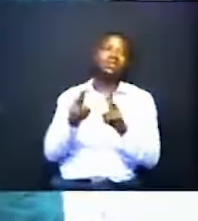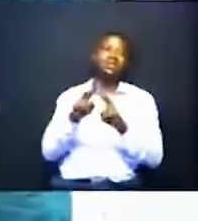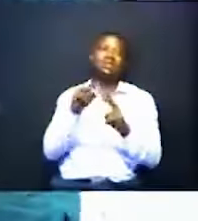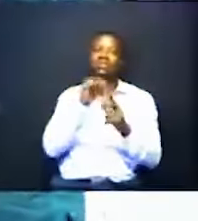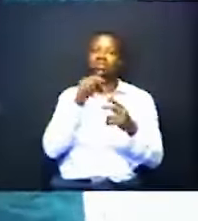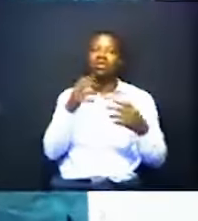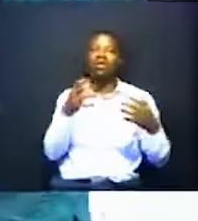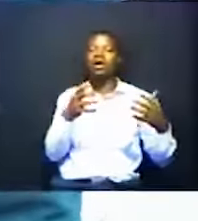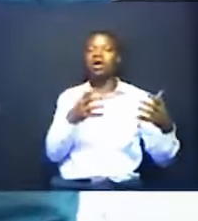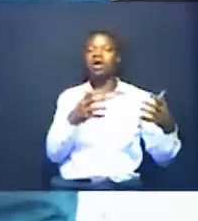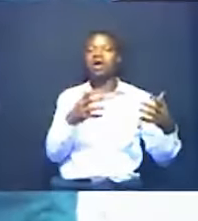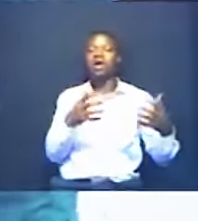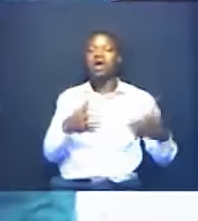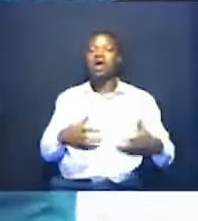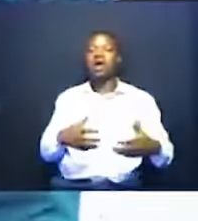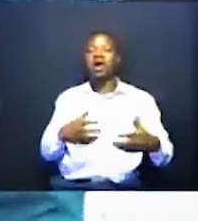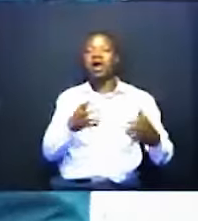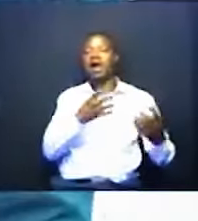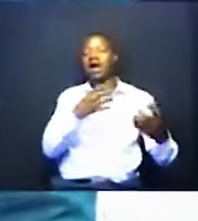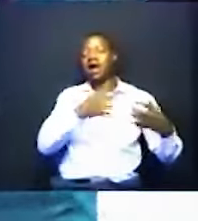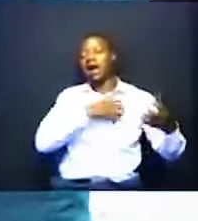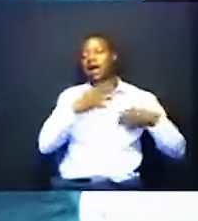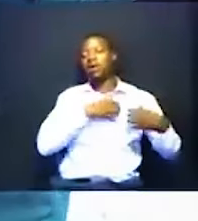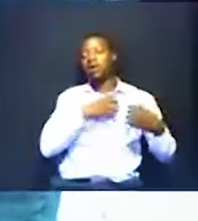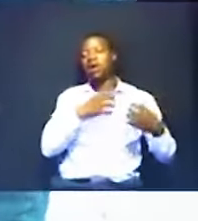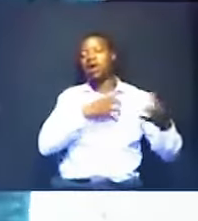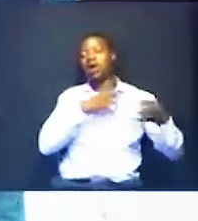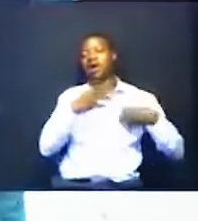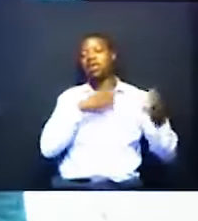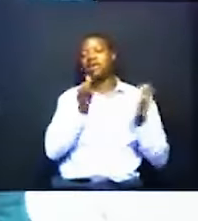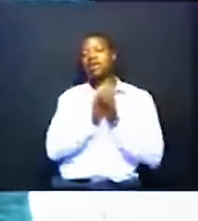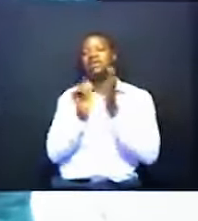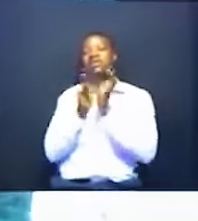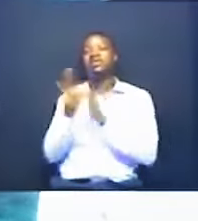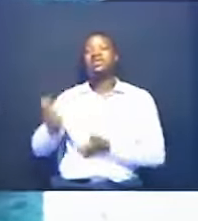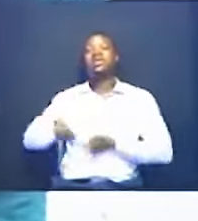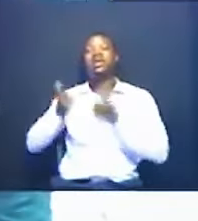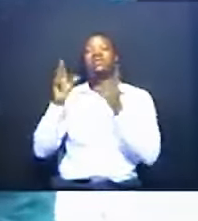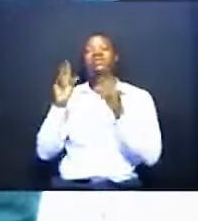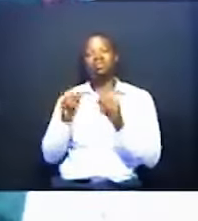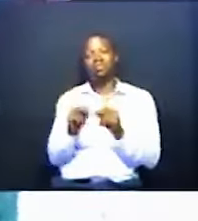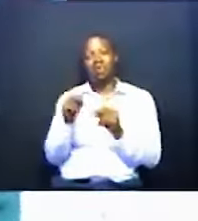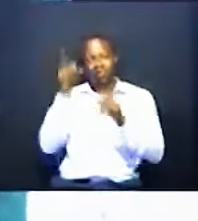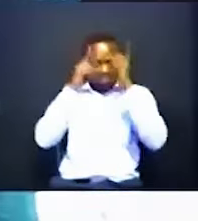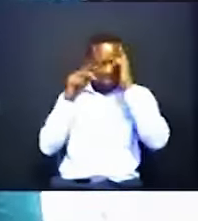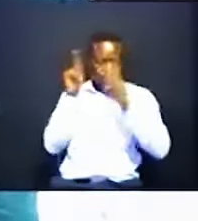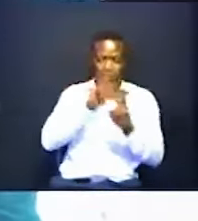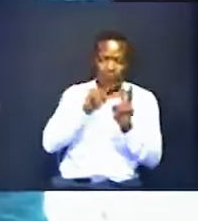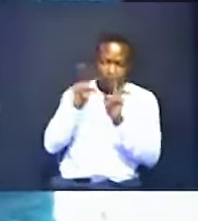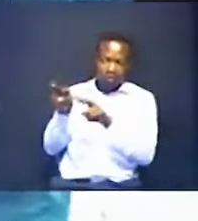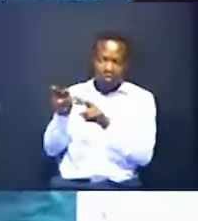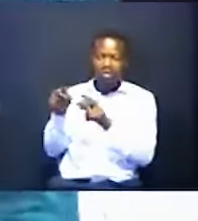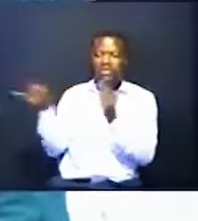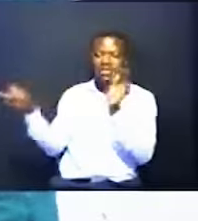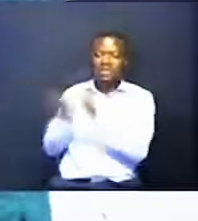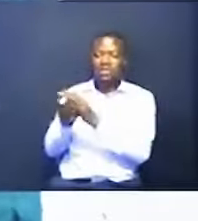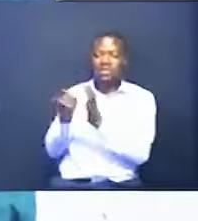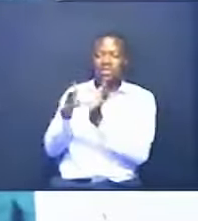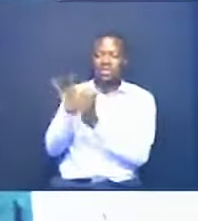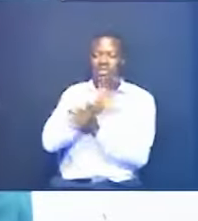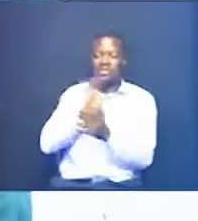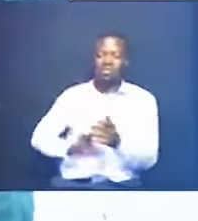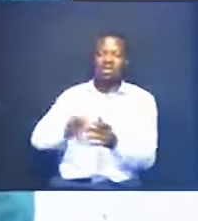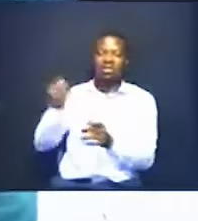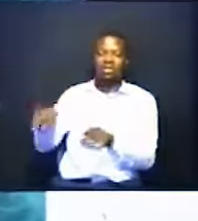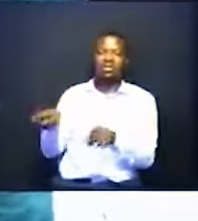argue that he is alive. It is what to me satra wadwen ekọ sa su ene ban ni mu a nipa hunu wa wo hunu se wo hunu Christo. So there will be